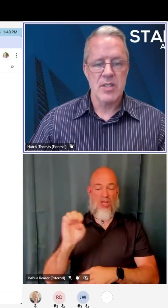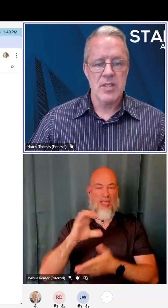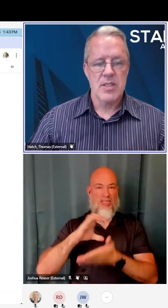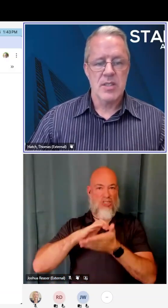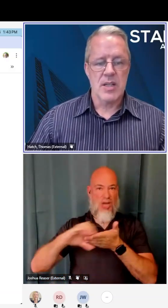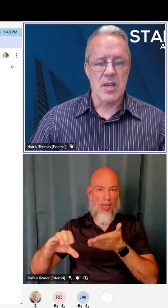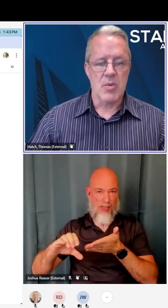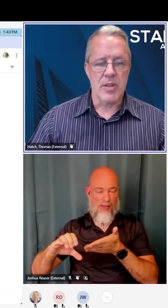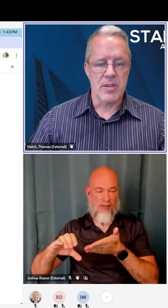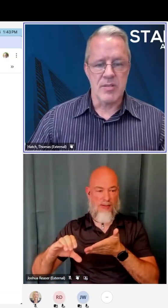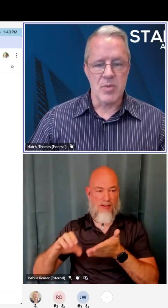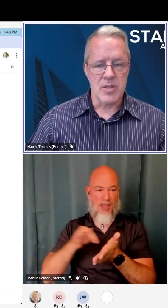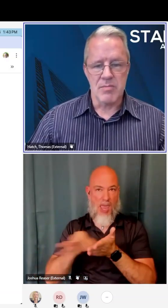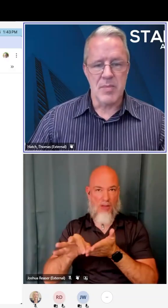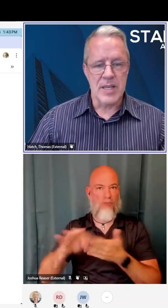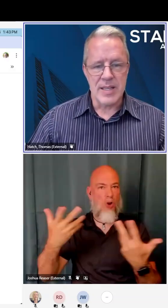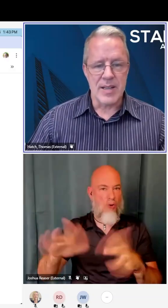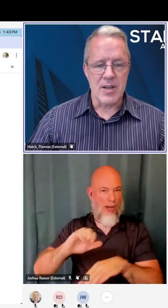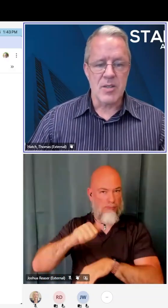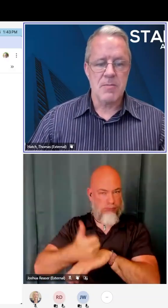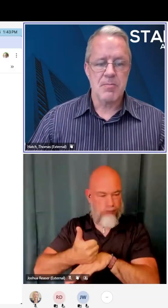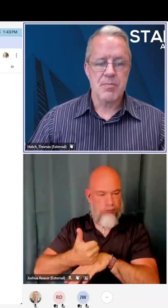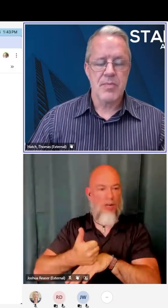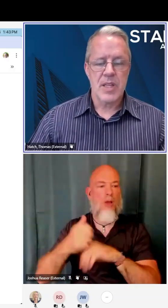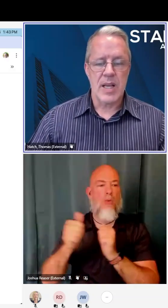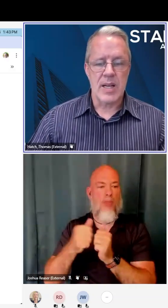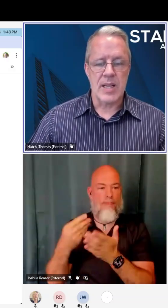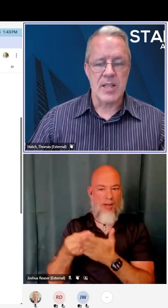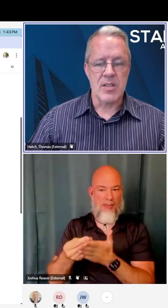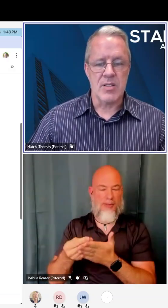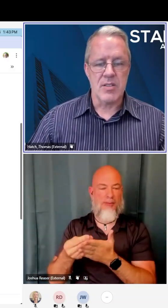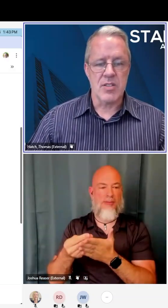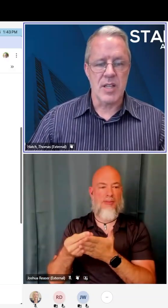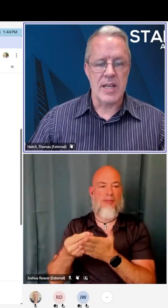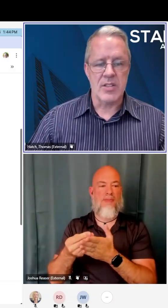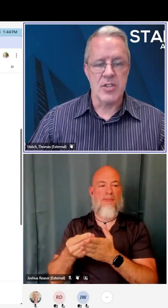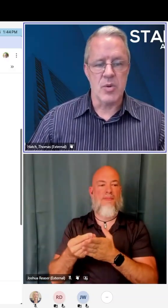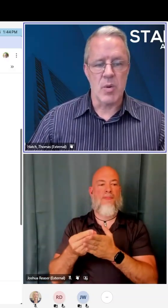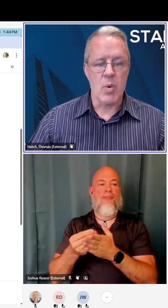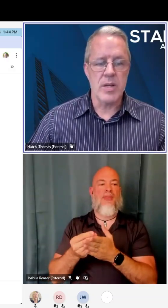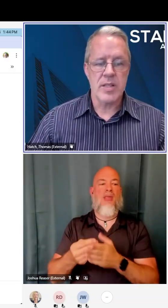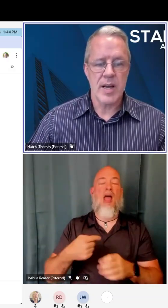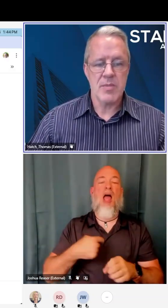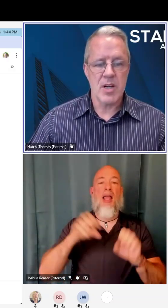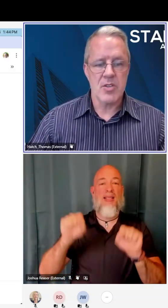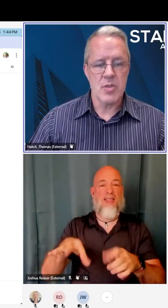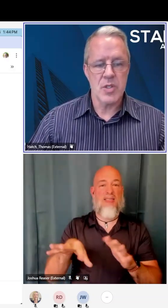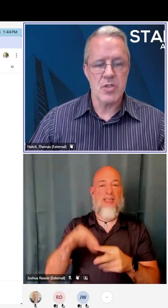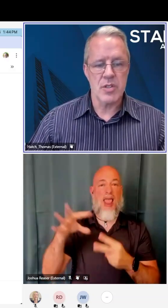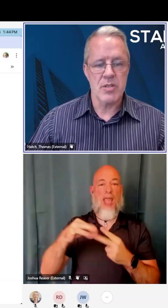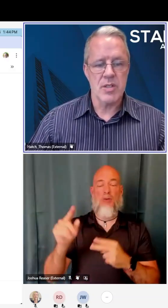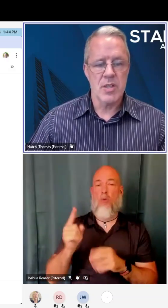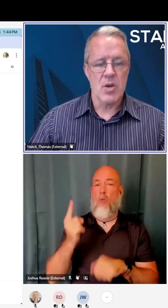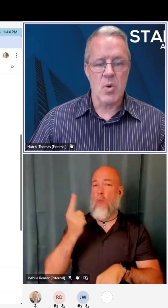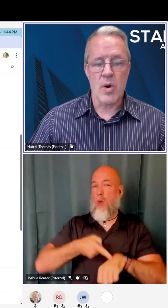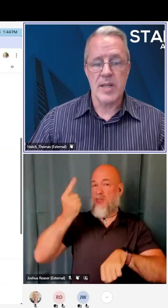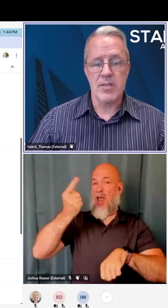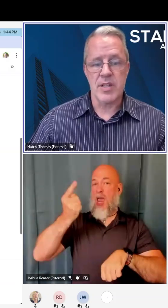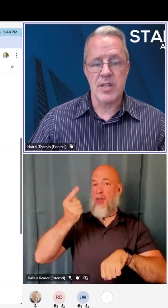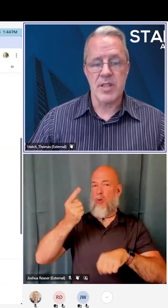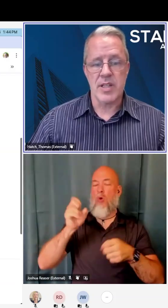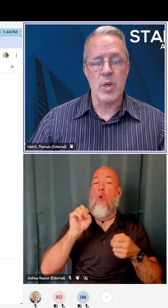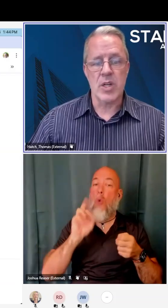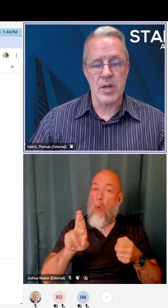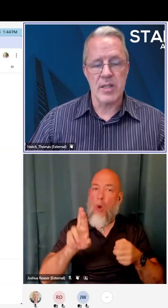established with money there. And I can select to do a one-time contribution, or